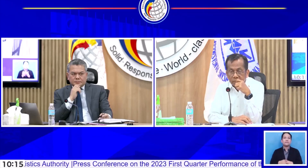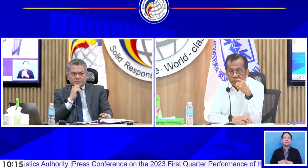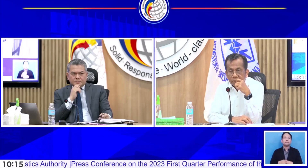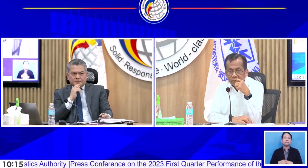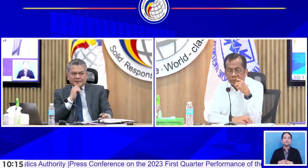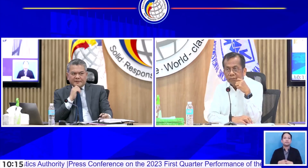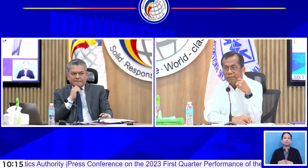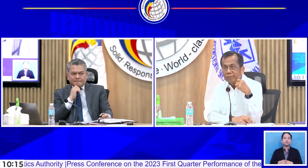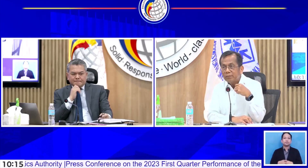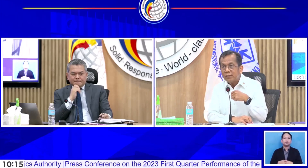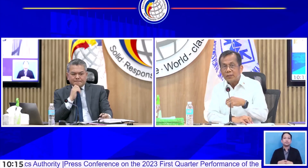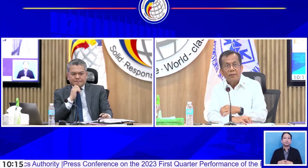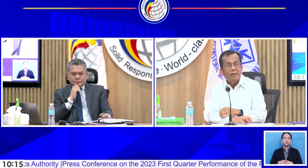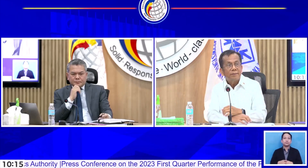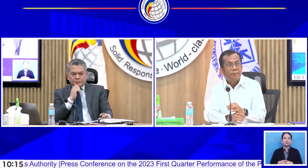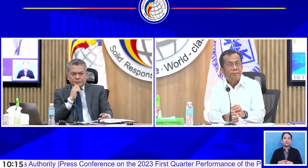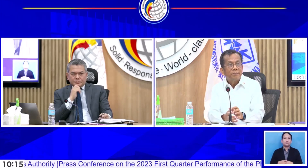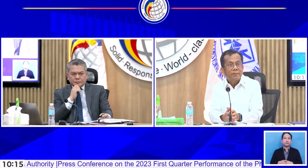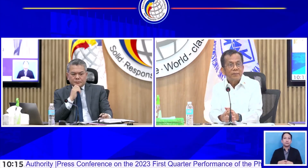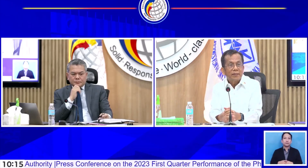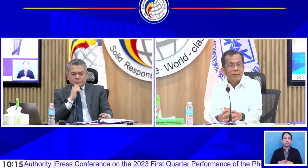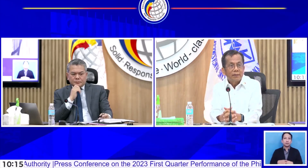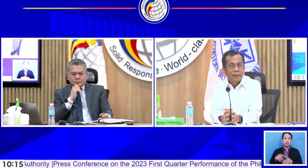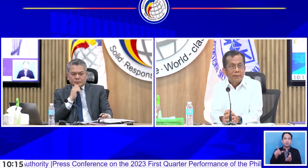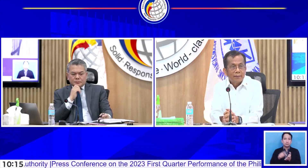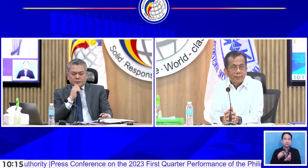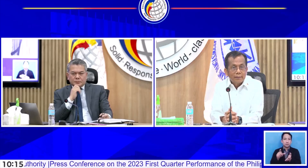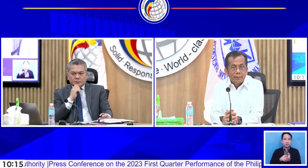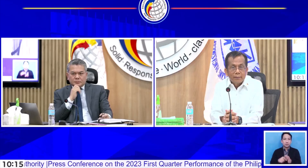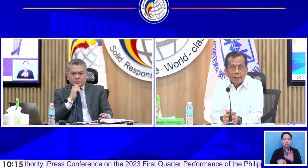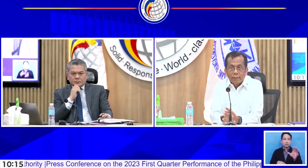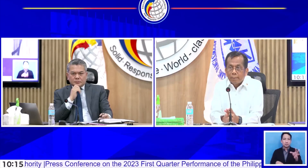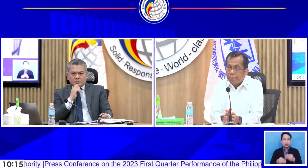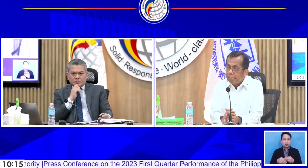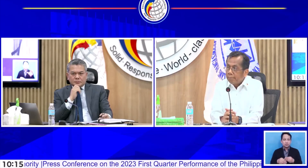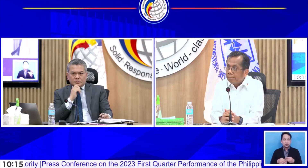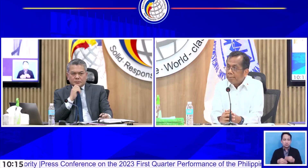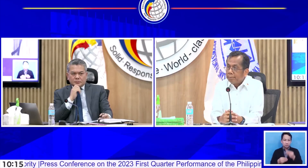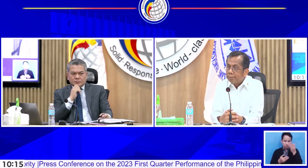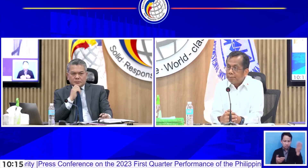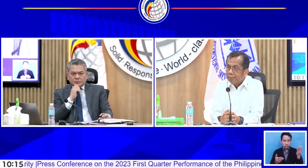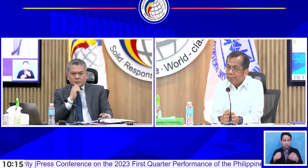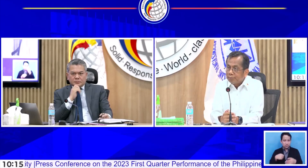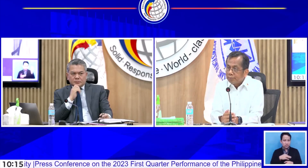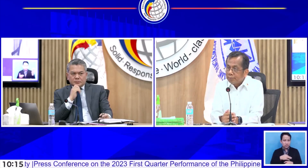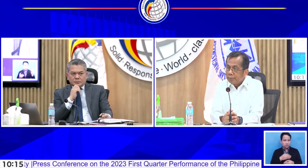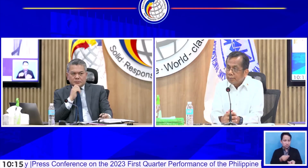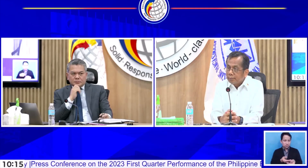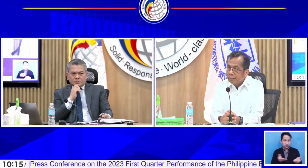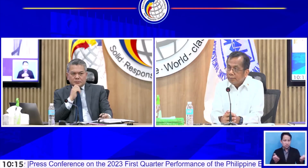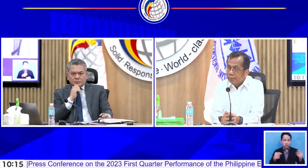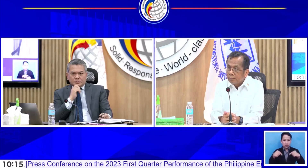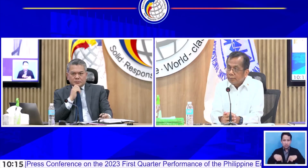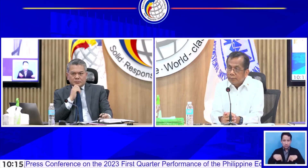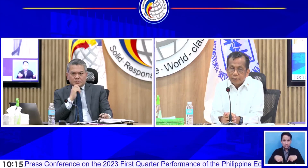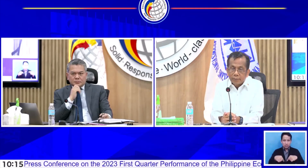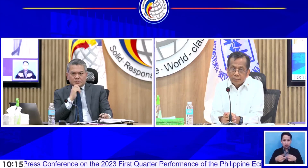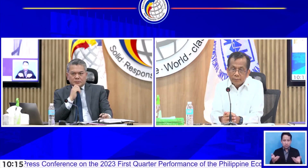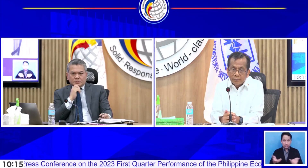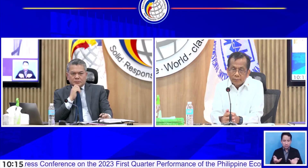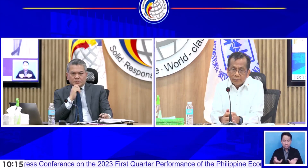progress. Samantala, ang printout po ng inyong press kit ay ibibigay po ng aming staff para sa ating mga on-site